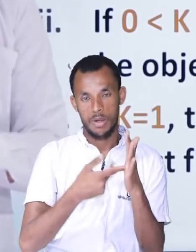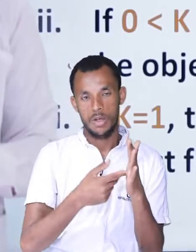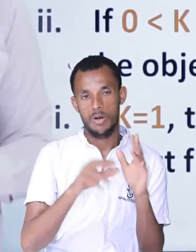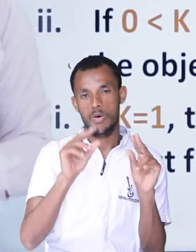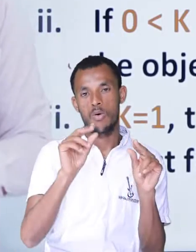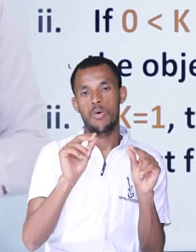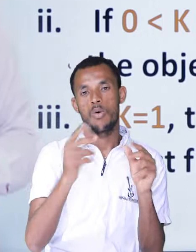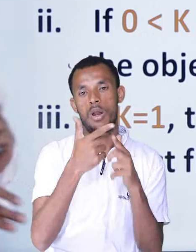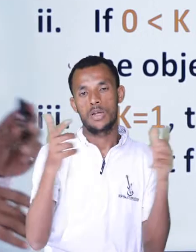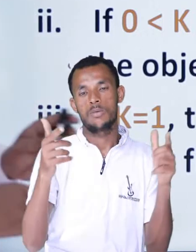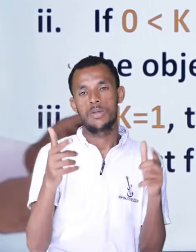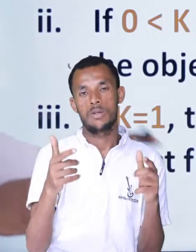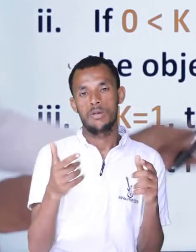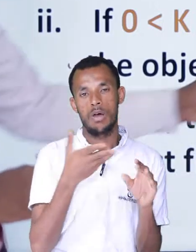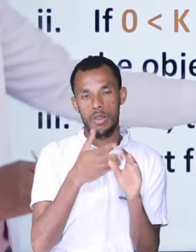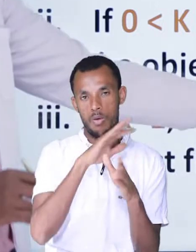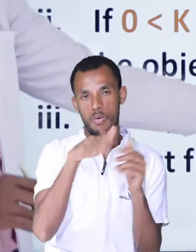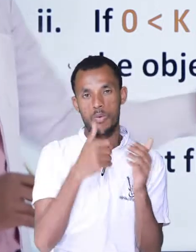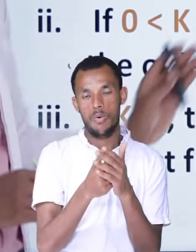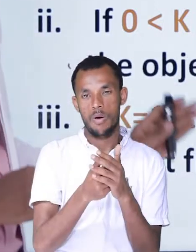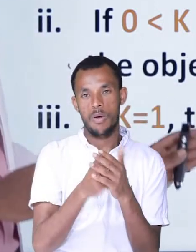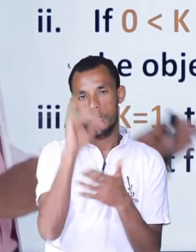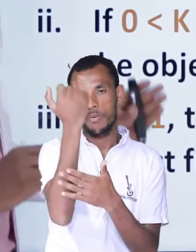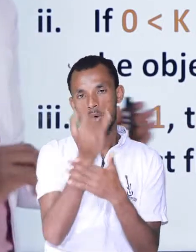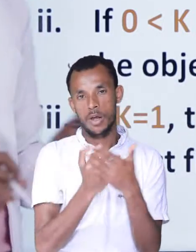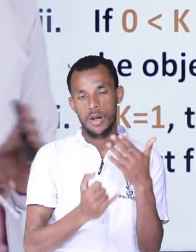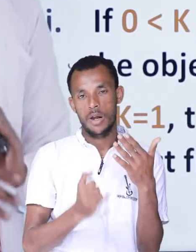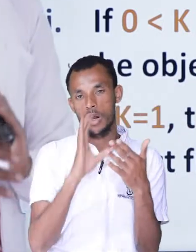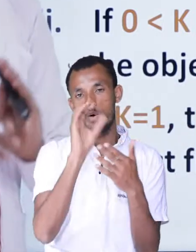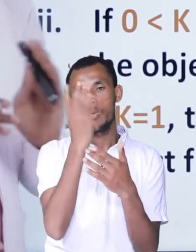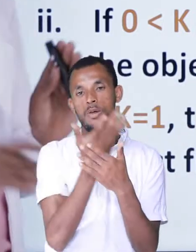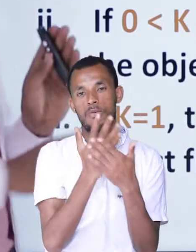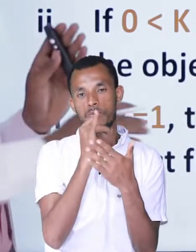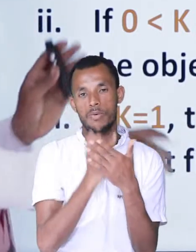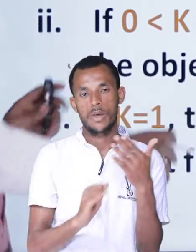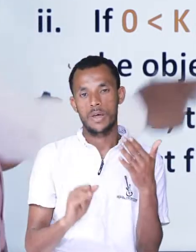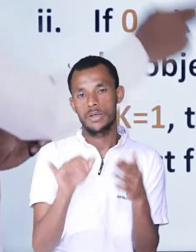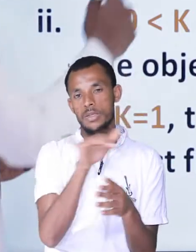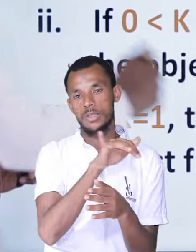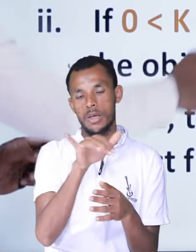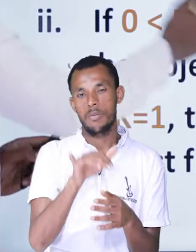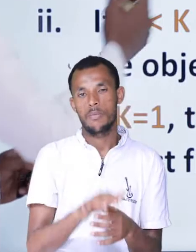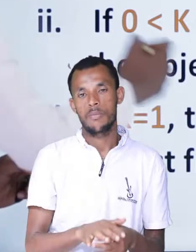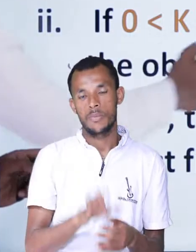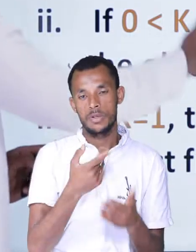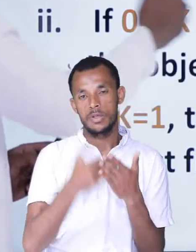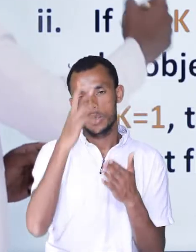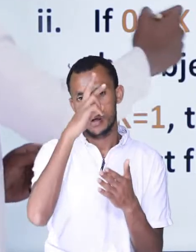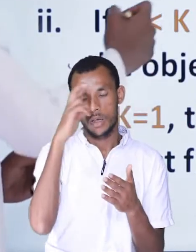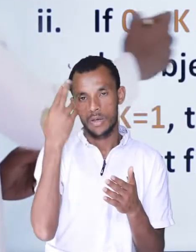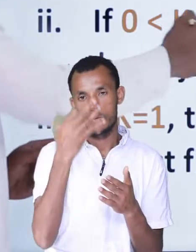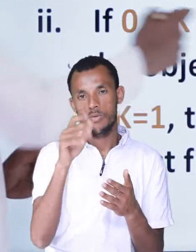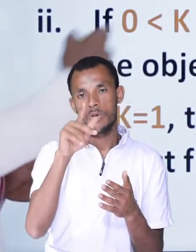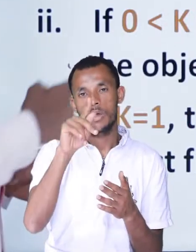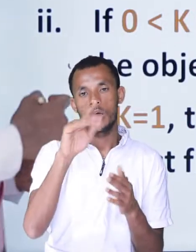no an enlargement at all. Image figure and object figure is always the same. But in the case of